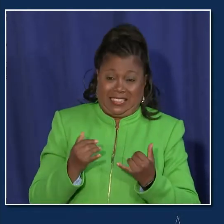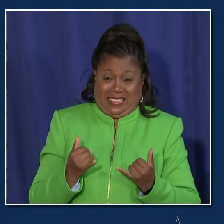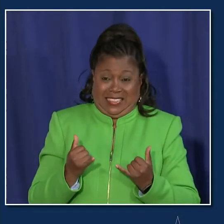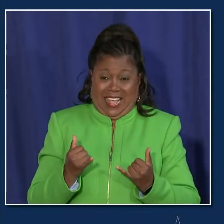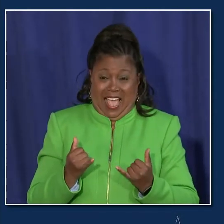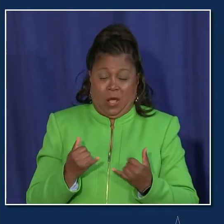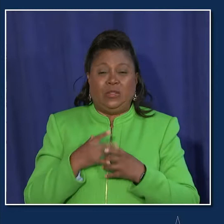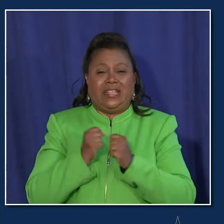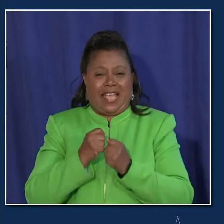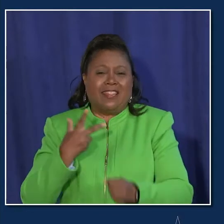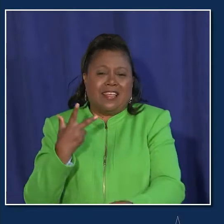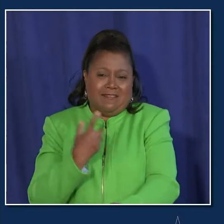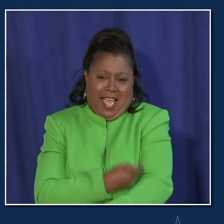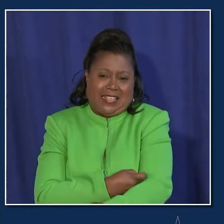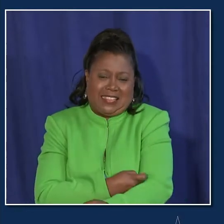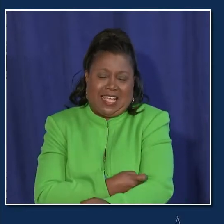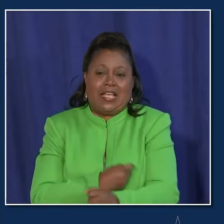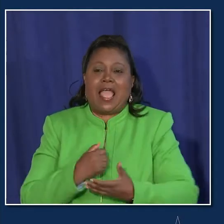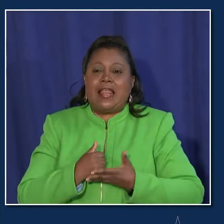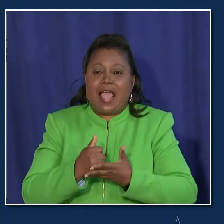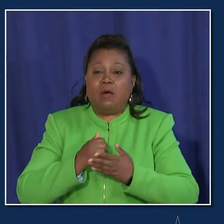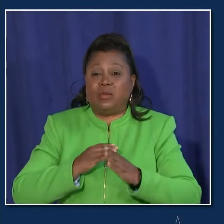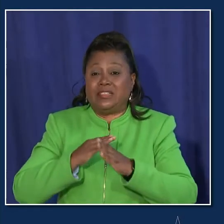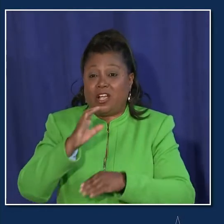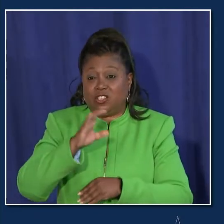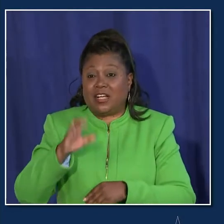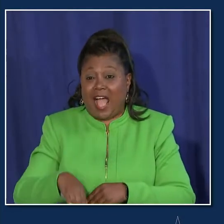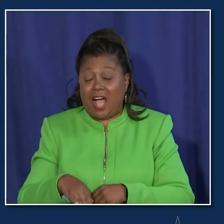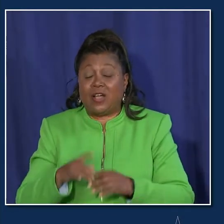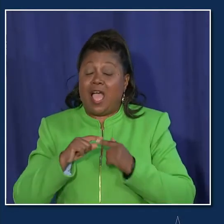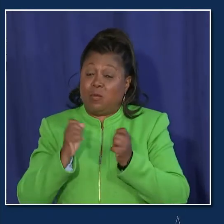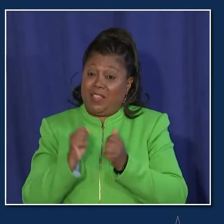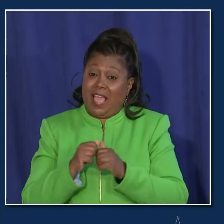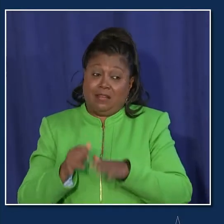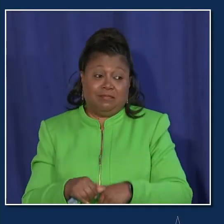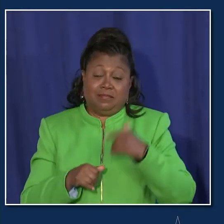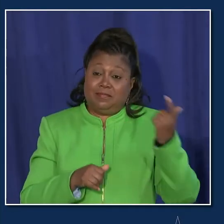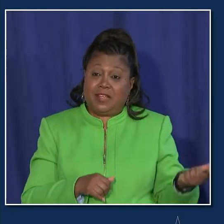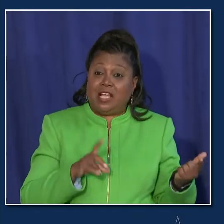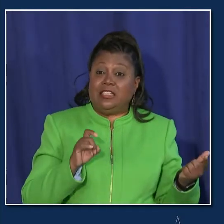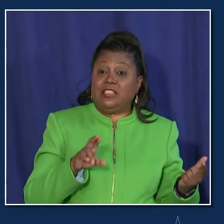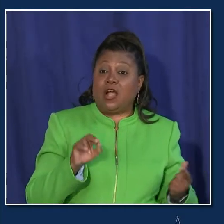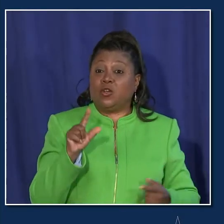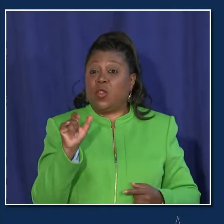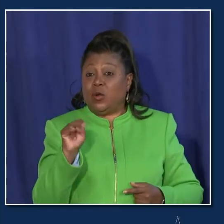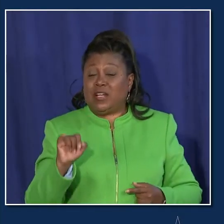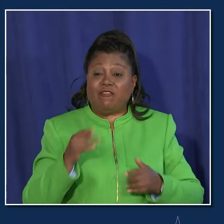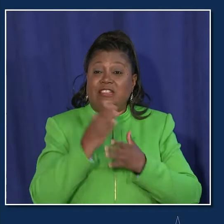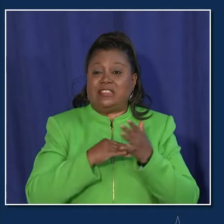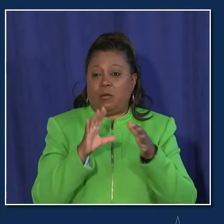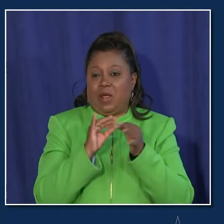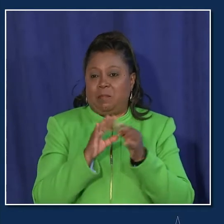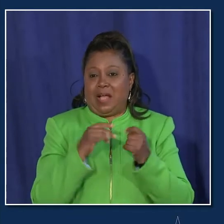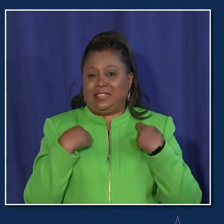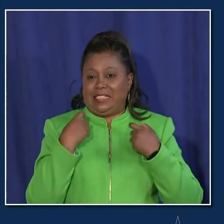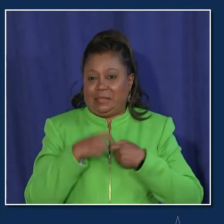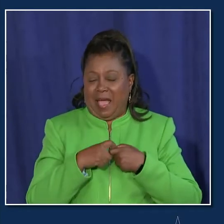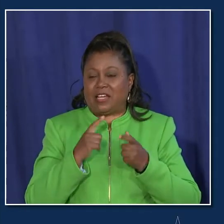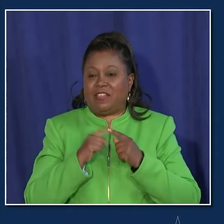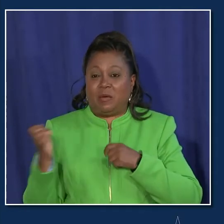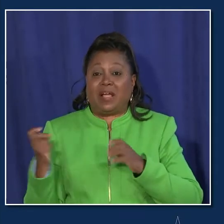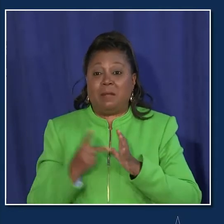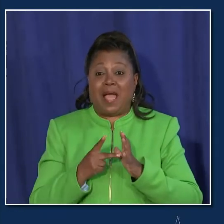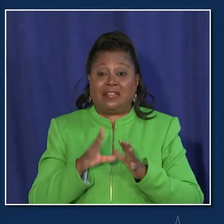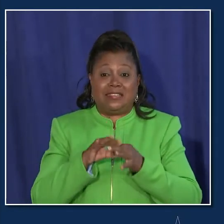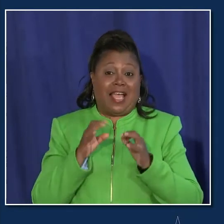now to get that vaccine and help protect Chicago. And with that, I'll turn it to Dr. Luna for some remarks in Spanish, and then we'll come